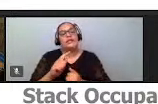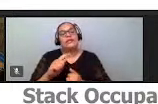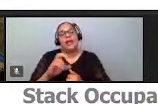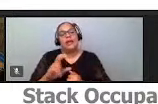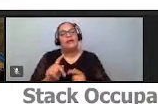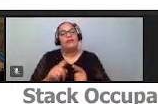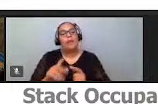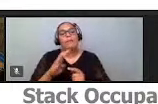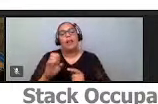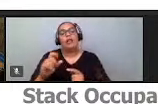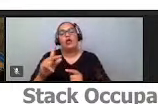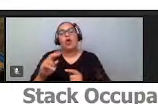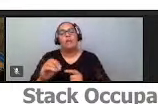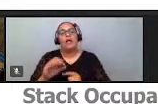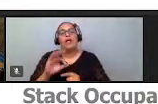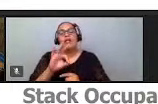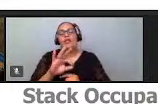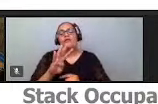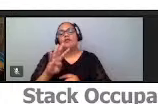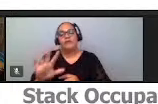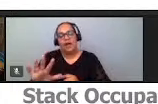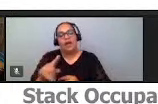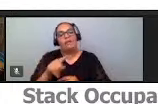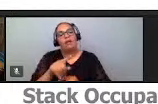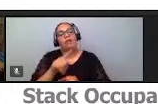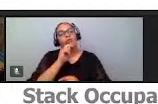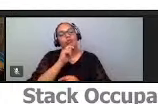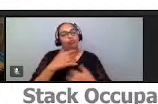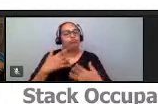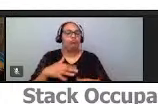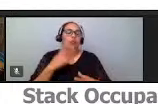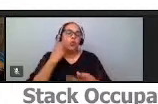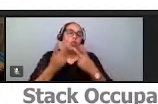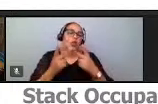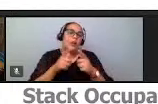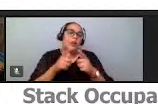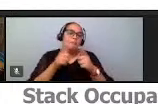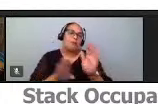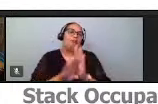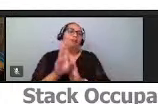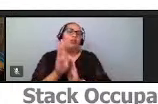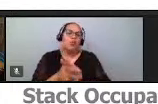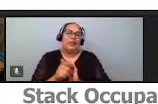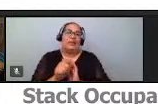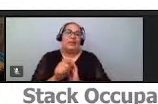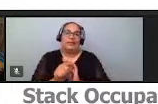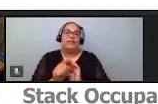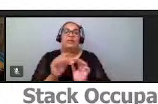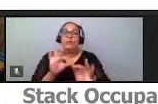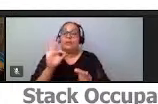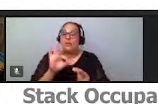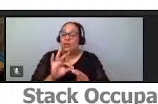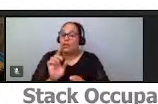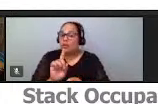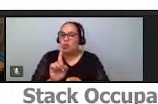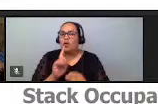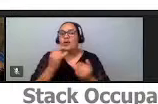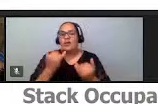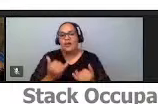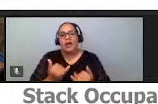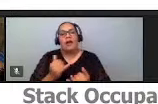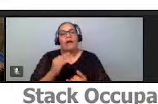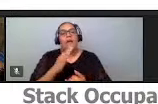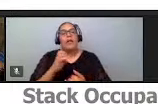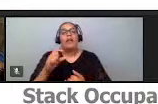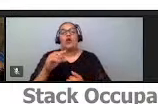belcon 300 145 which is obviously we're going to look at a great Improvement there in particular with now belcon